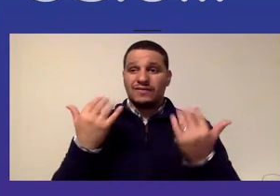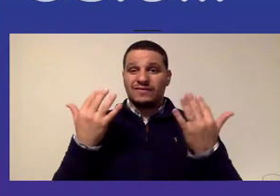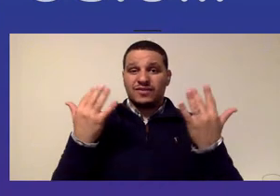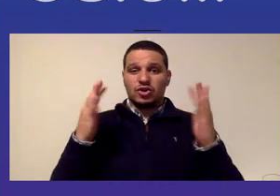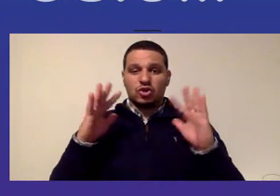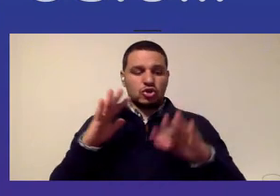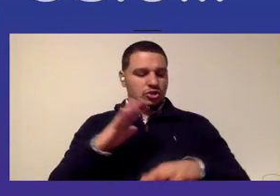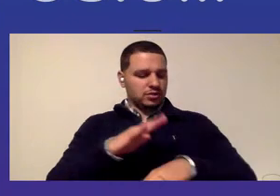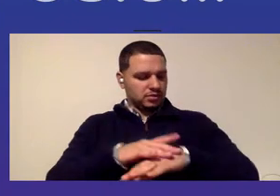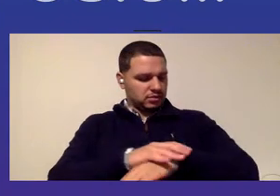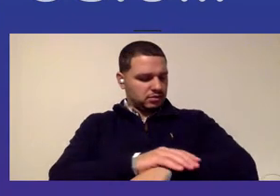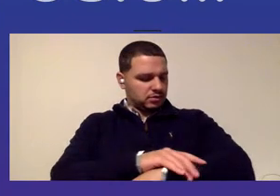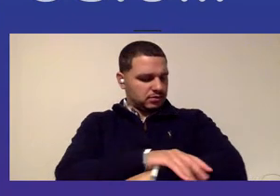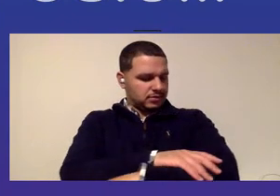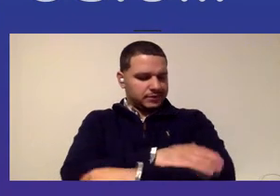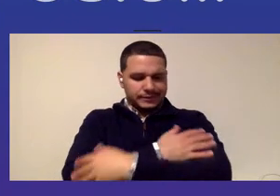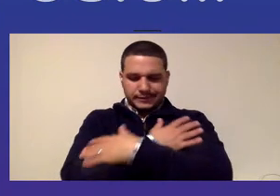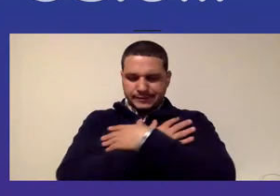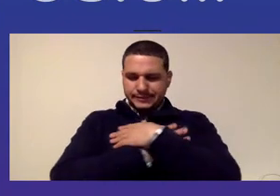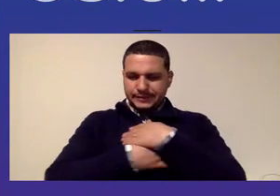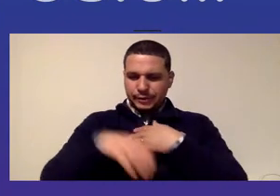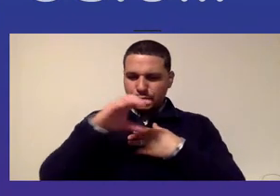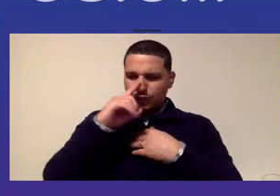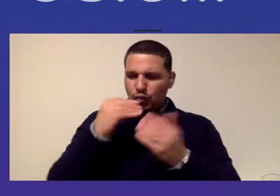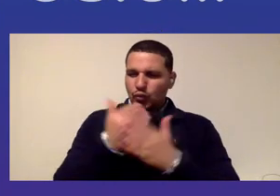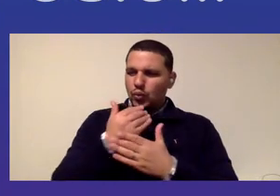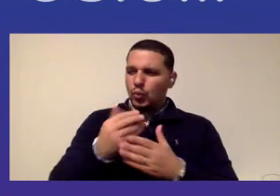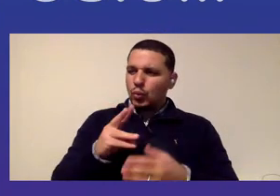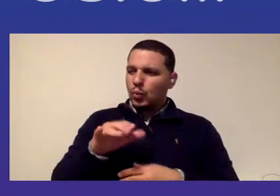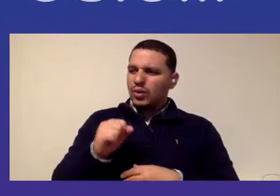skin, looking for new ways of feeling together.